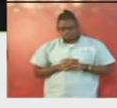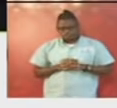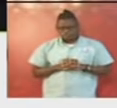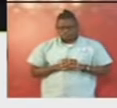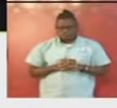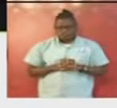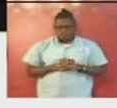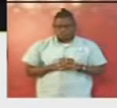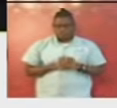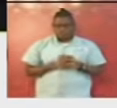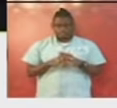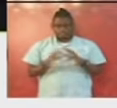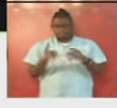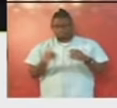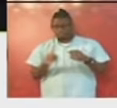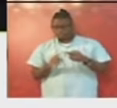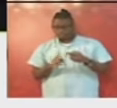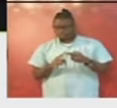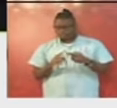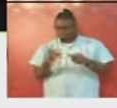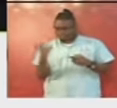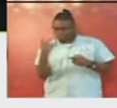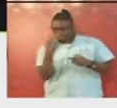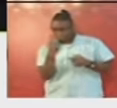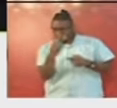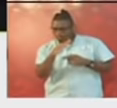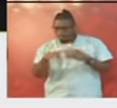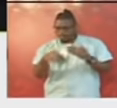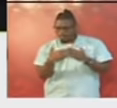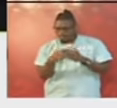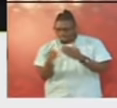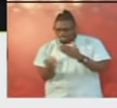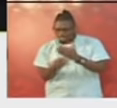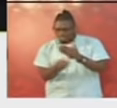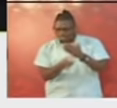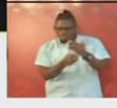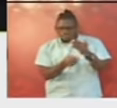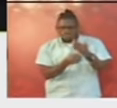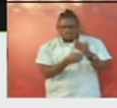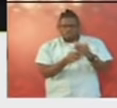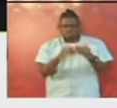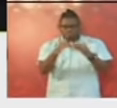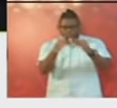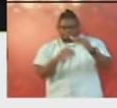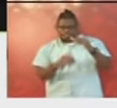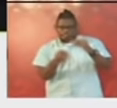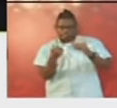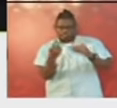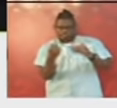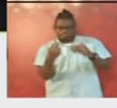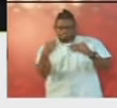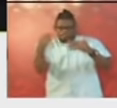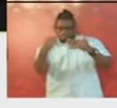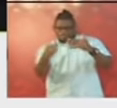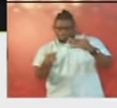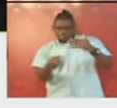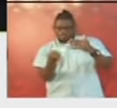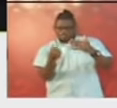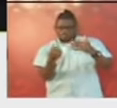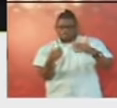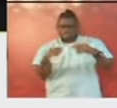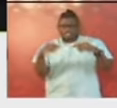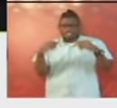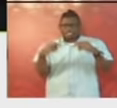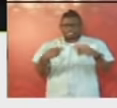see that just as the total score was decreased by about 12 points, scores for anxiety and